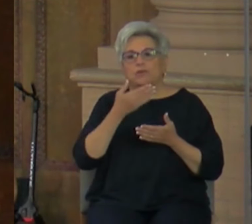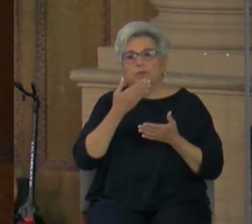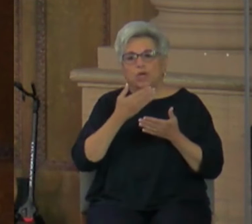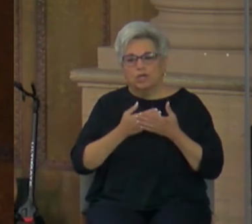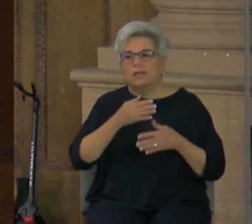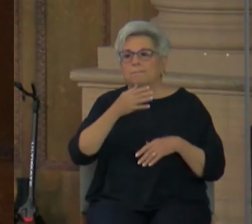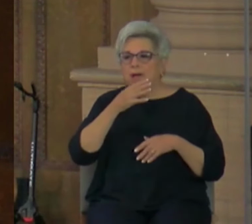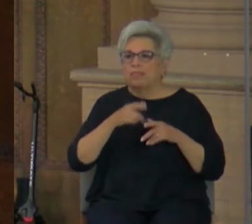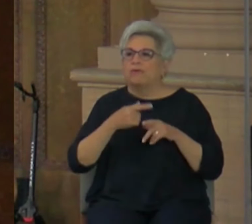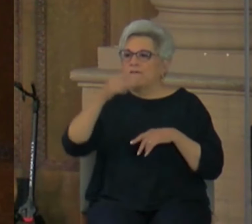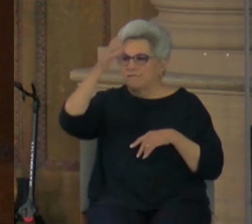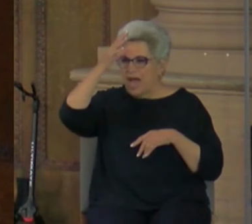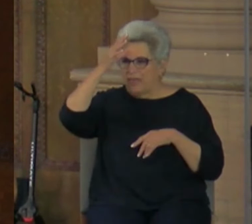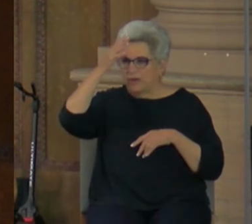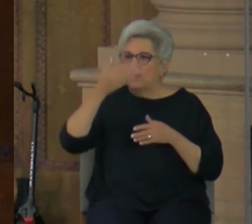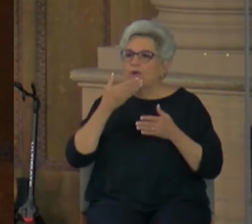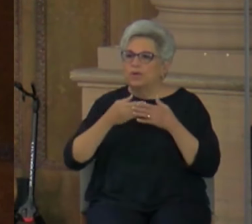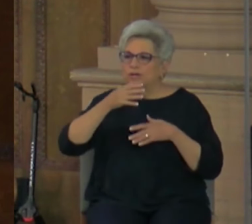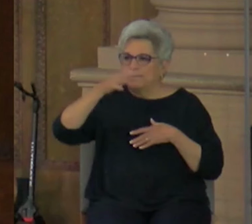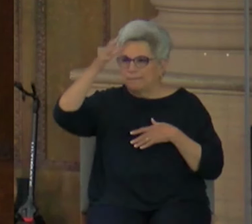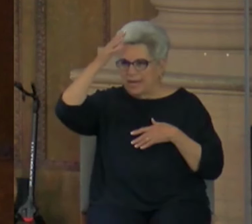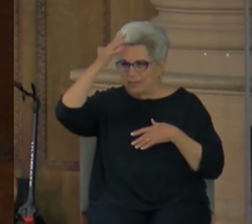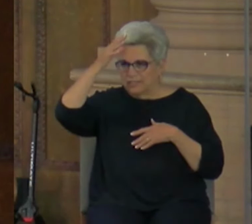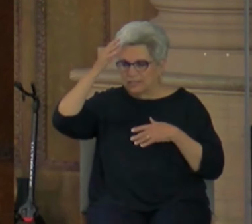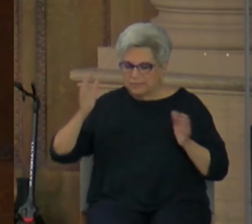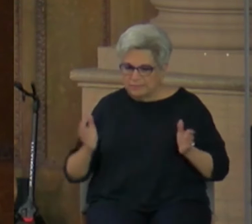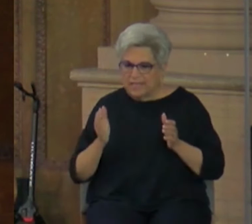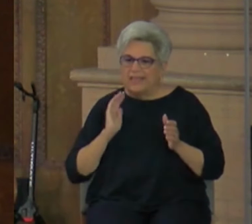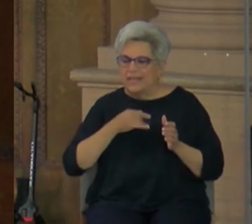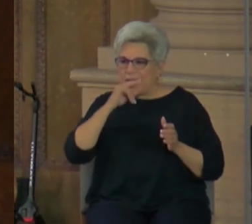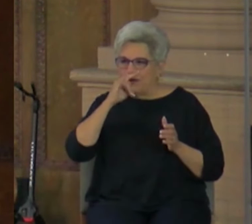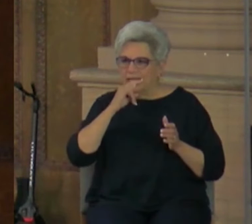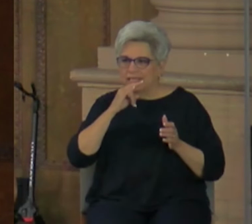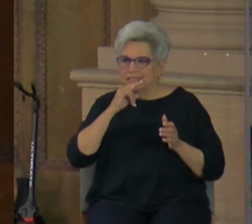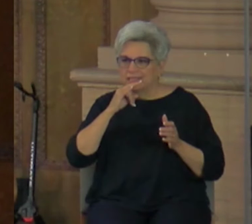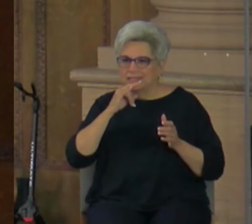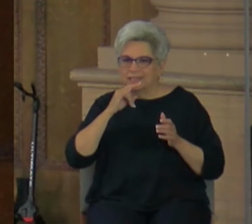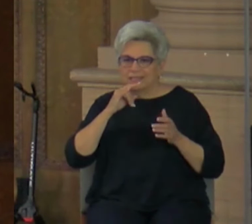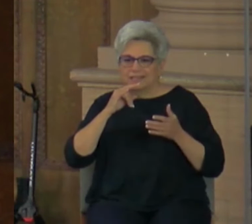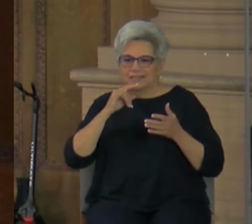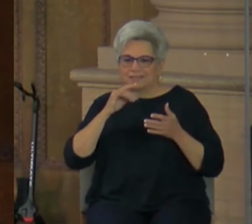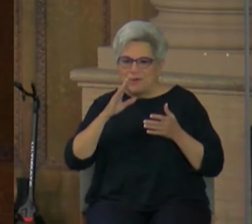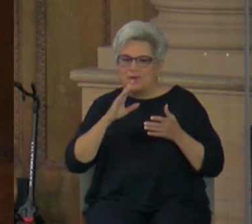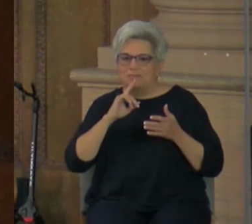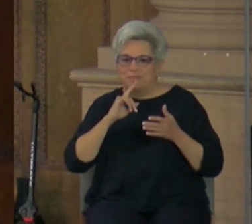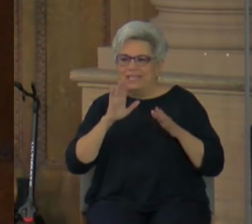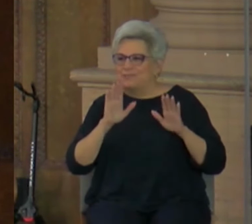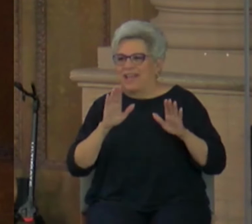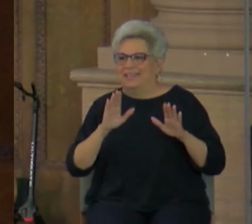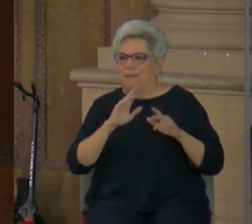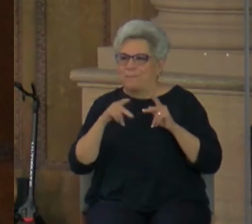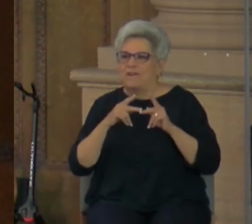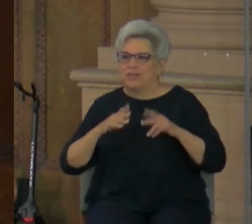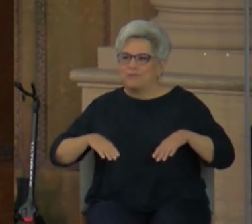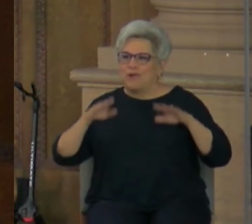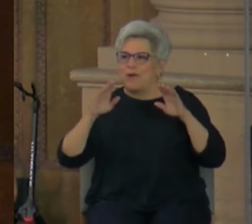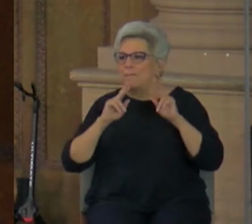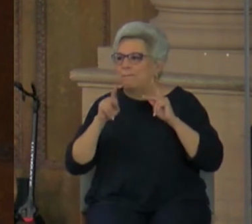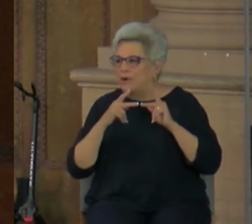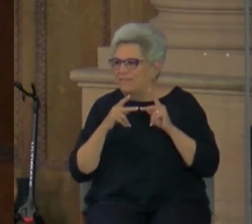certain way, our kids would turn out great, there's some truth to that because there is biblical wisdom for